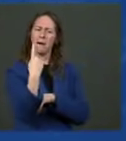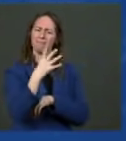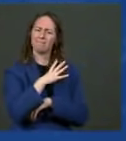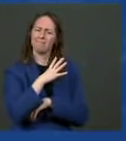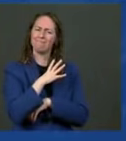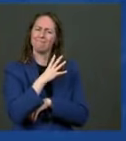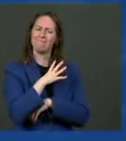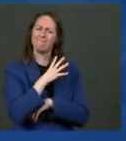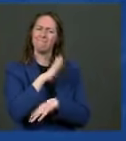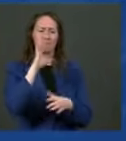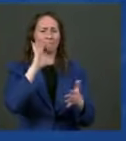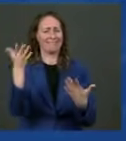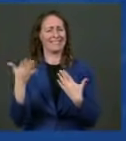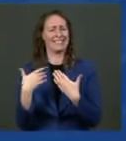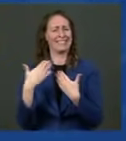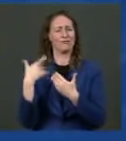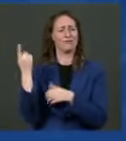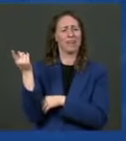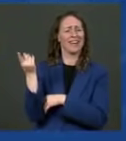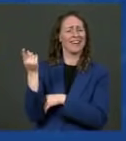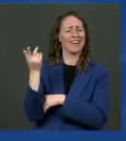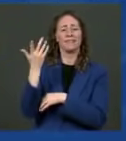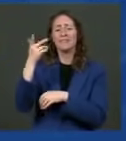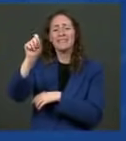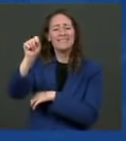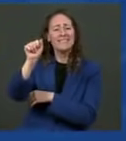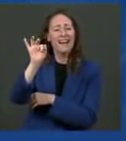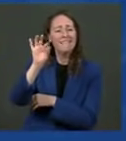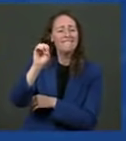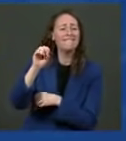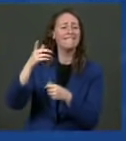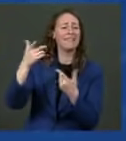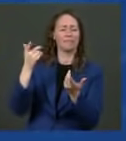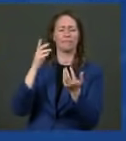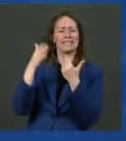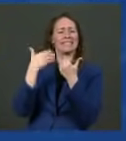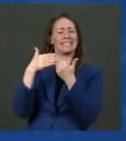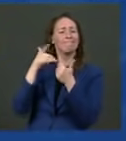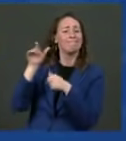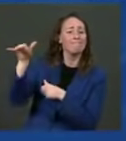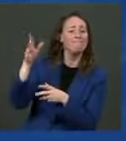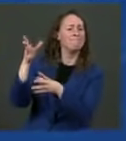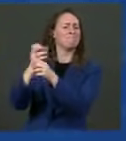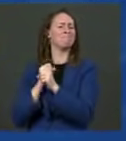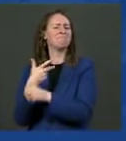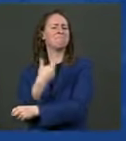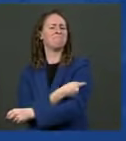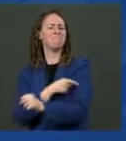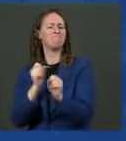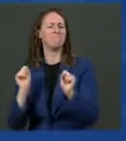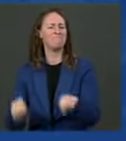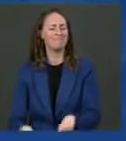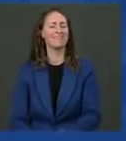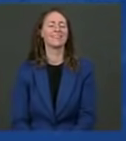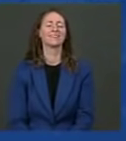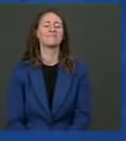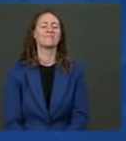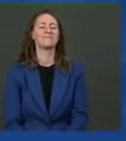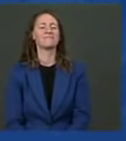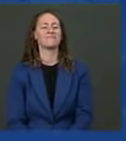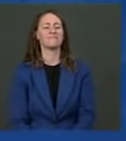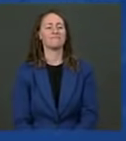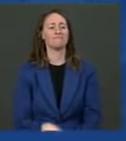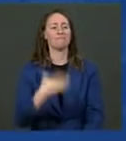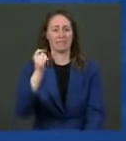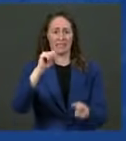easy, it is safe, and it's convenient. And we'll work to bring the vaccine clinics to our schools as well. Mayor Bowser's done one heck